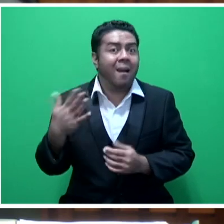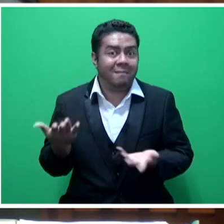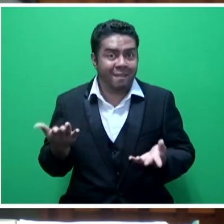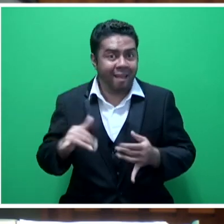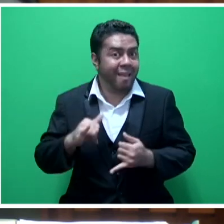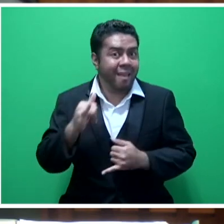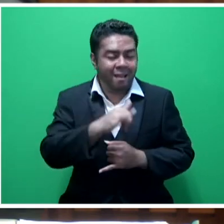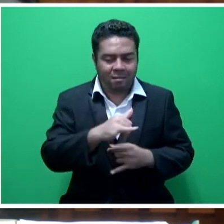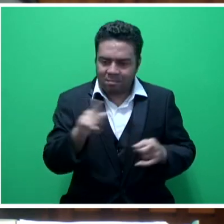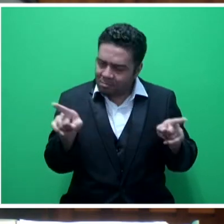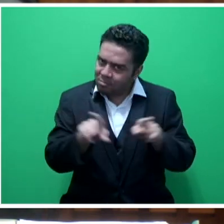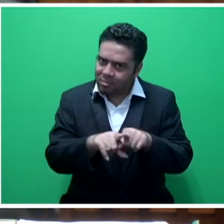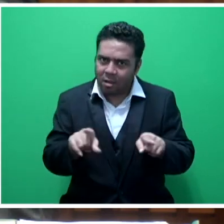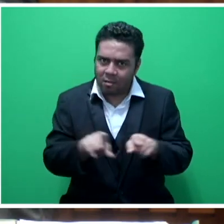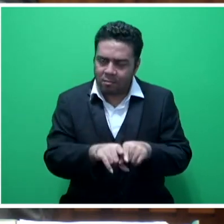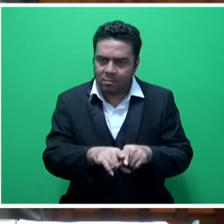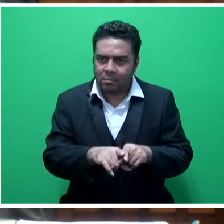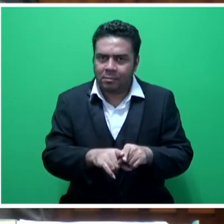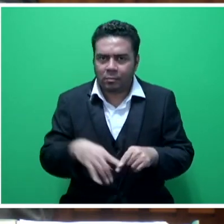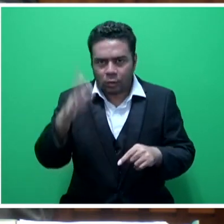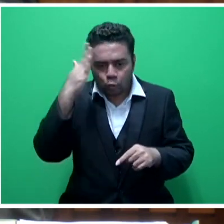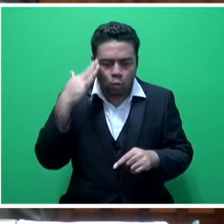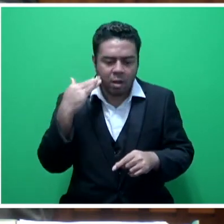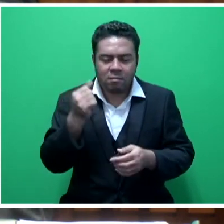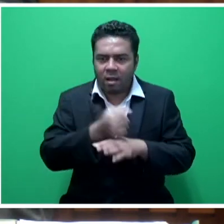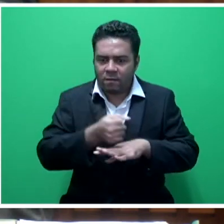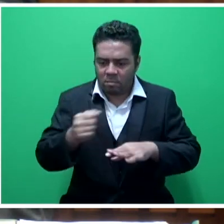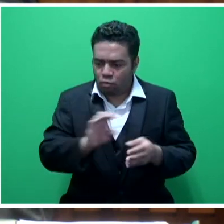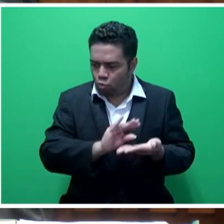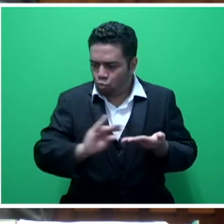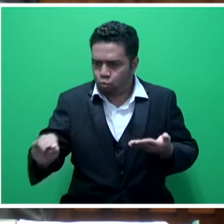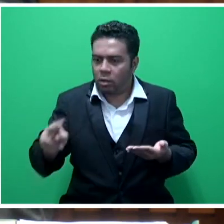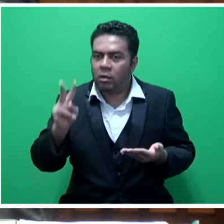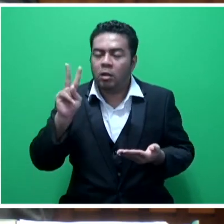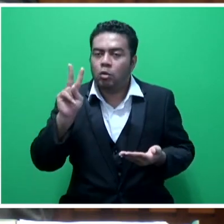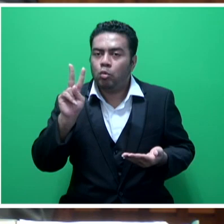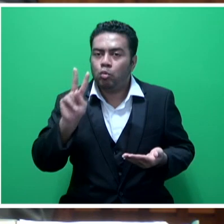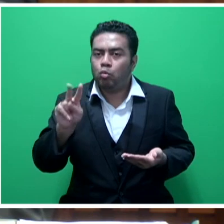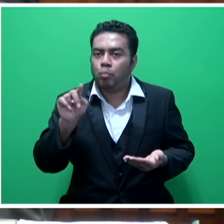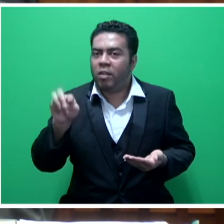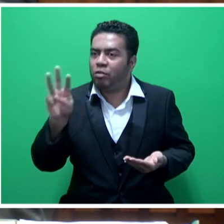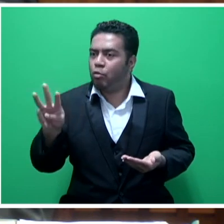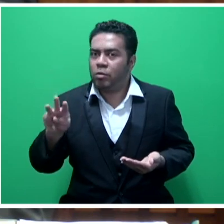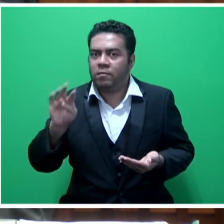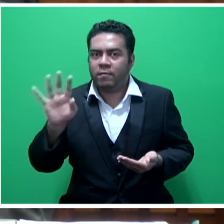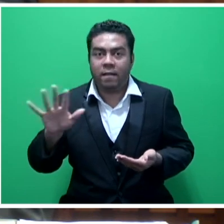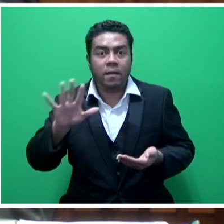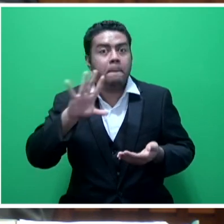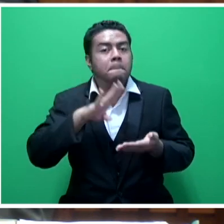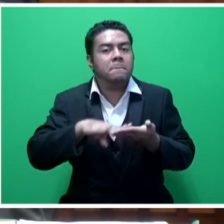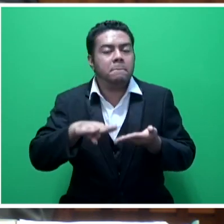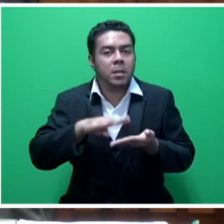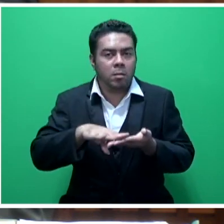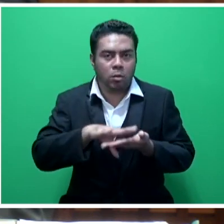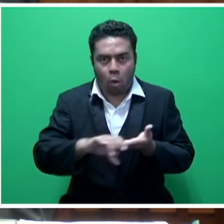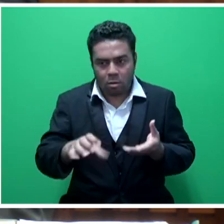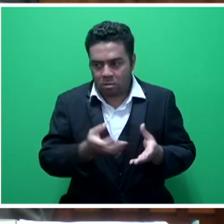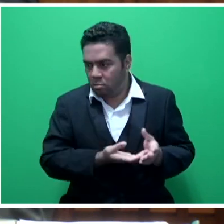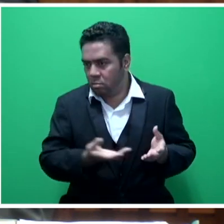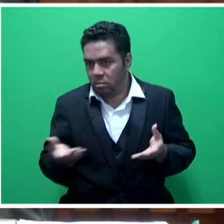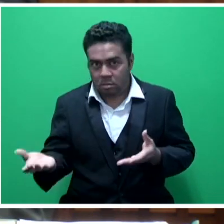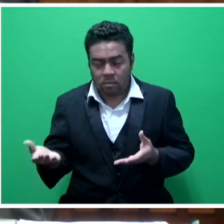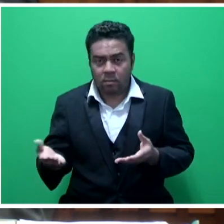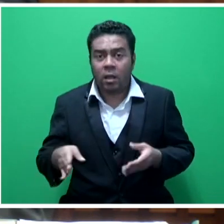Asiana Airlines have been granted bailout aid worth US dollars 2.35 billion from state-backed lenders. And